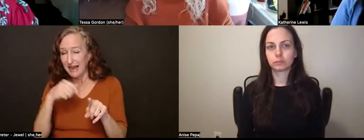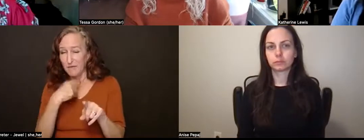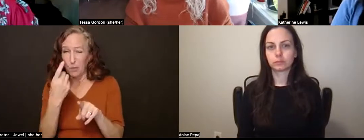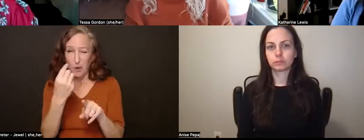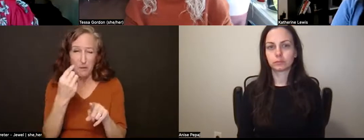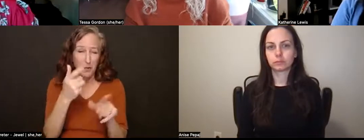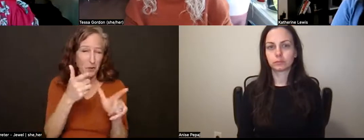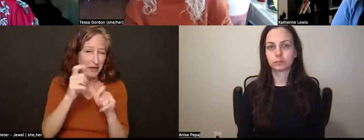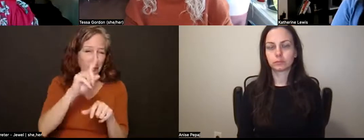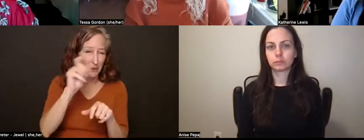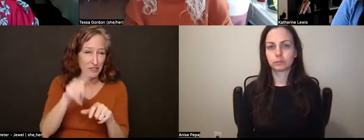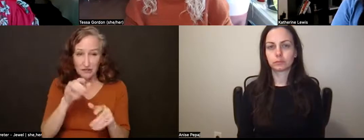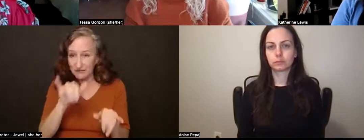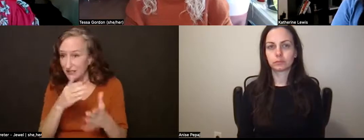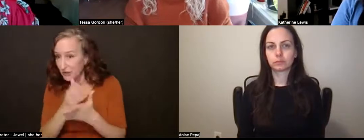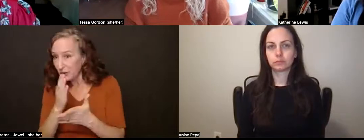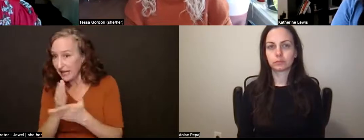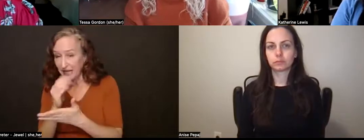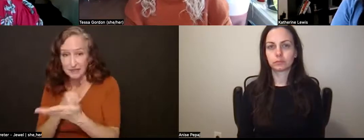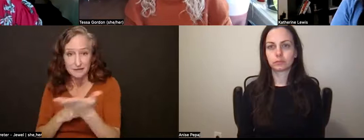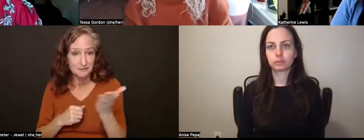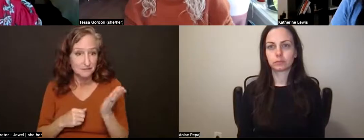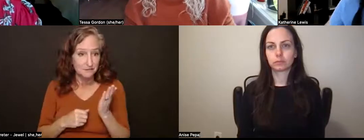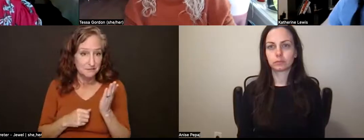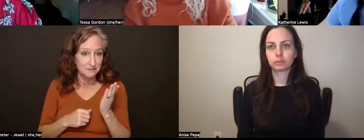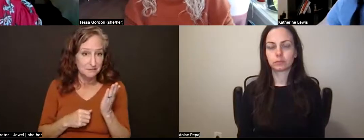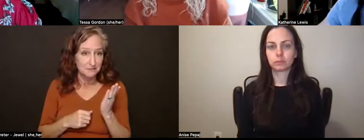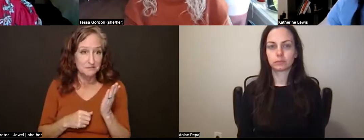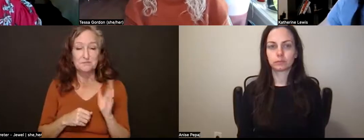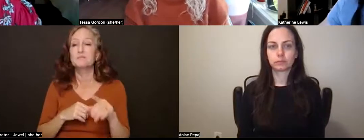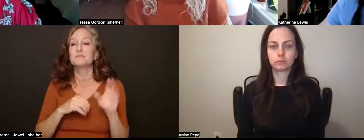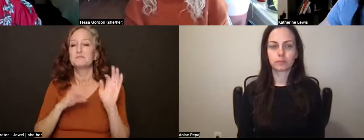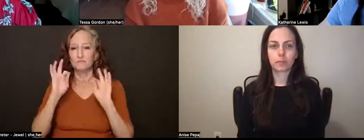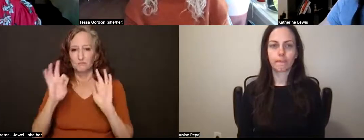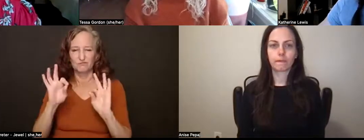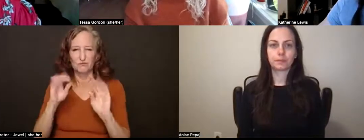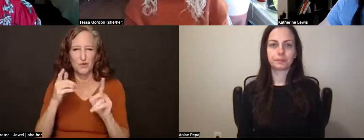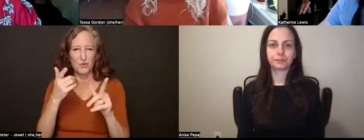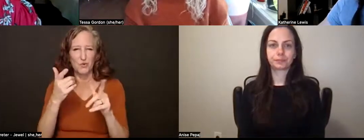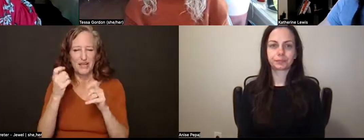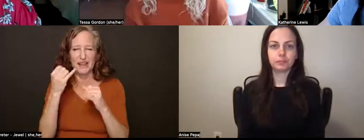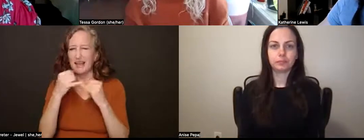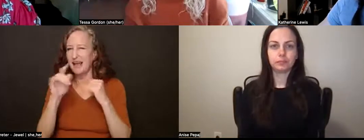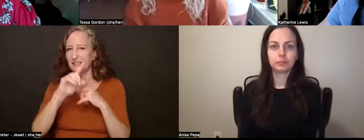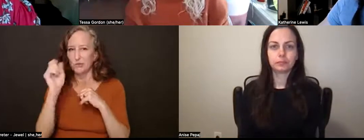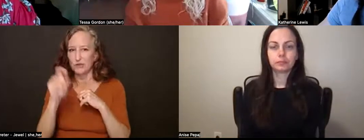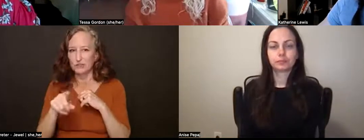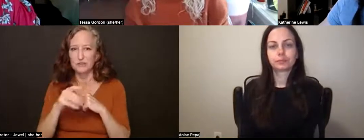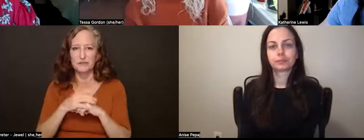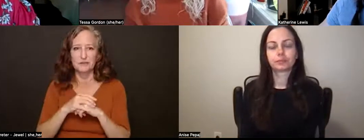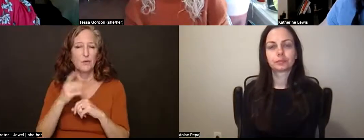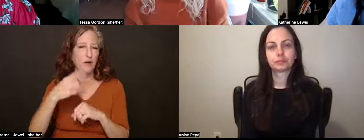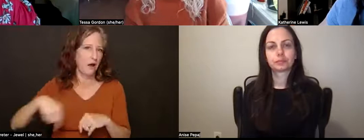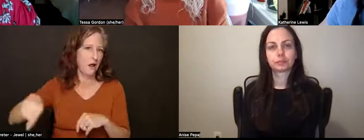quickly before we end, if that's okay. Okay. I think this last question is something that we can all